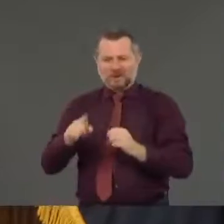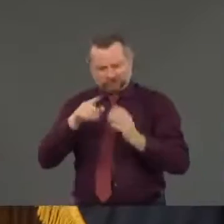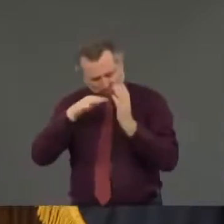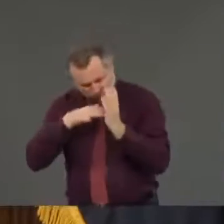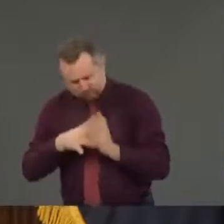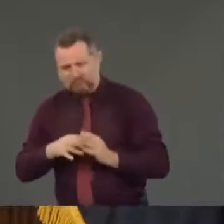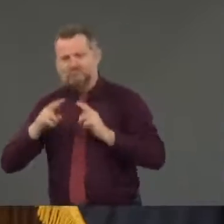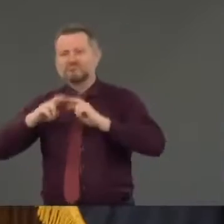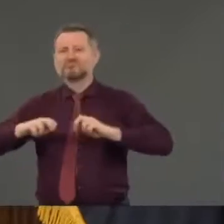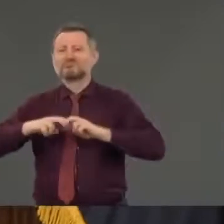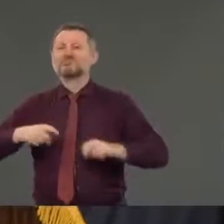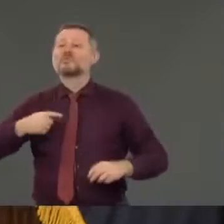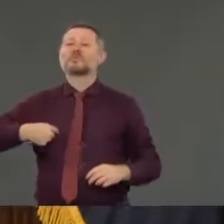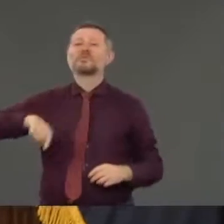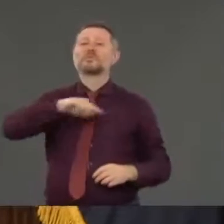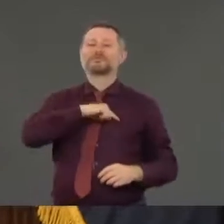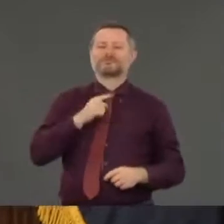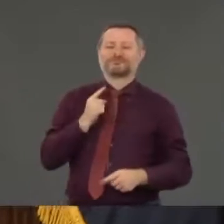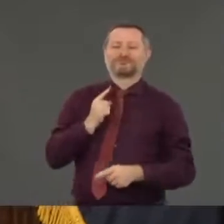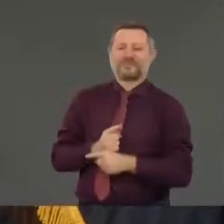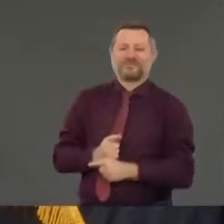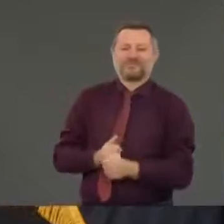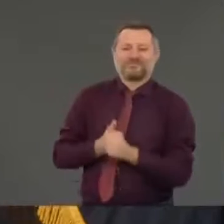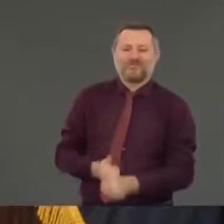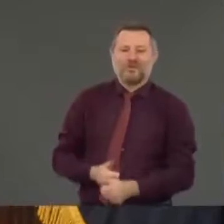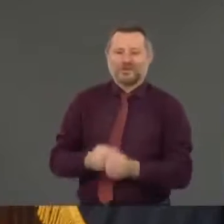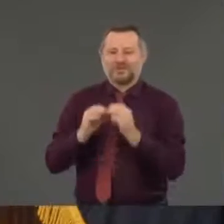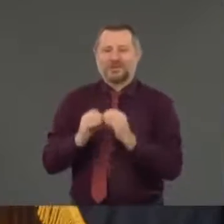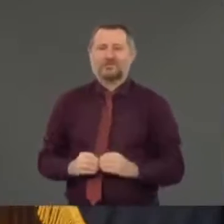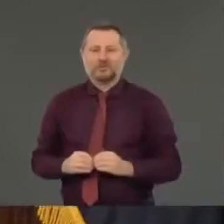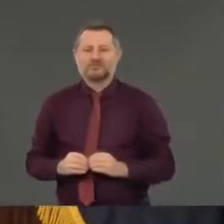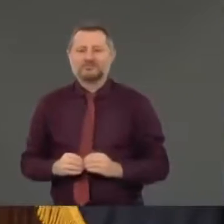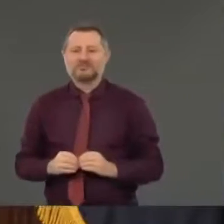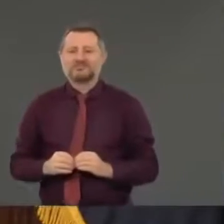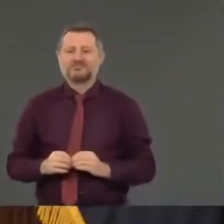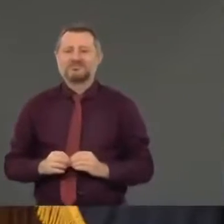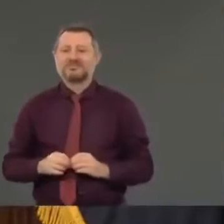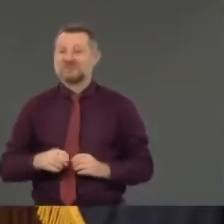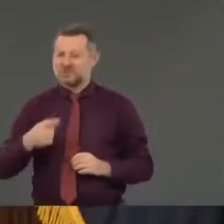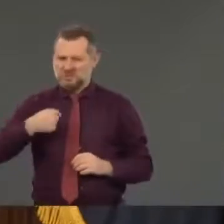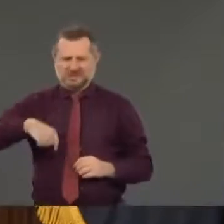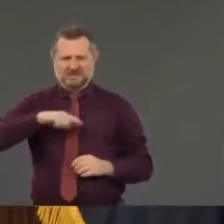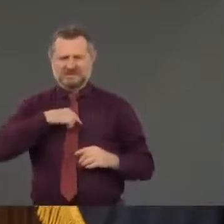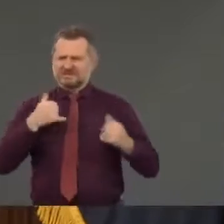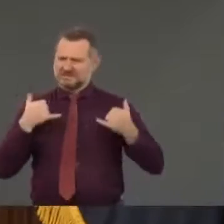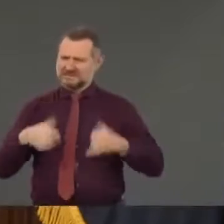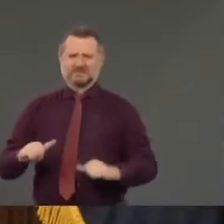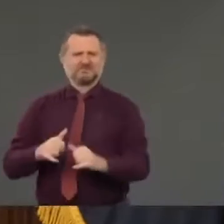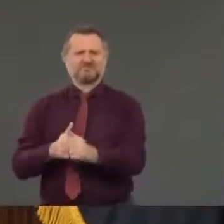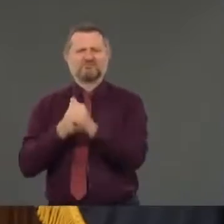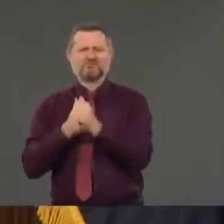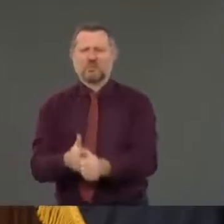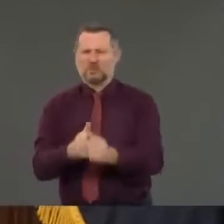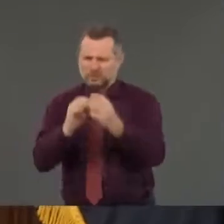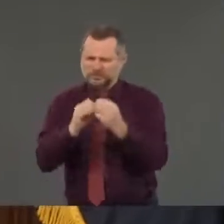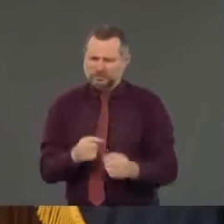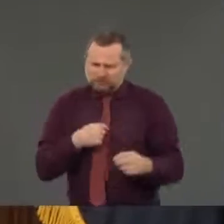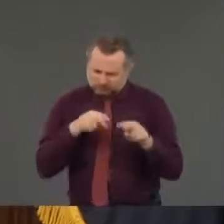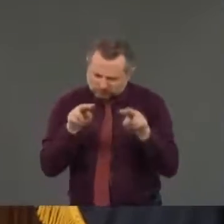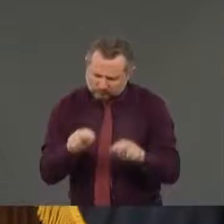were right to do it by the numbers. And we're still doing it by the numbers,